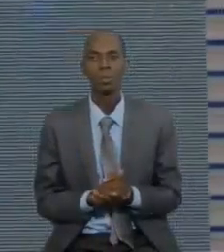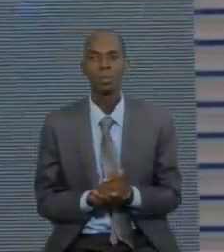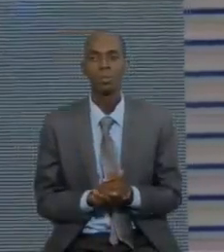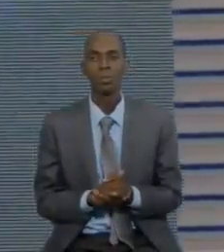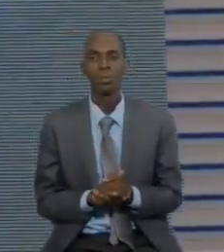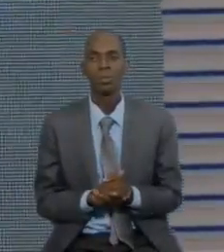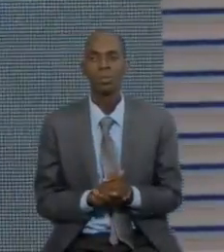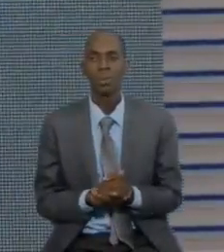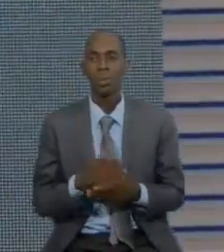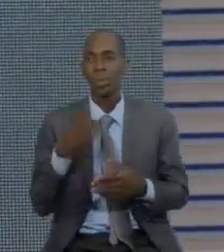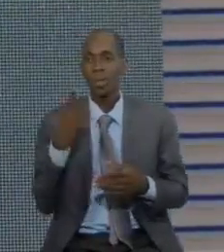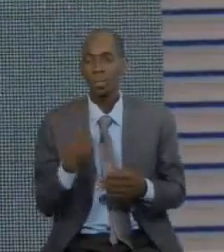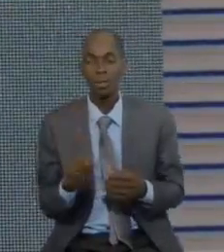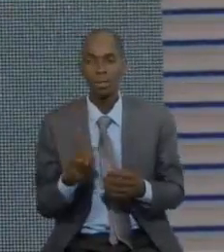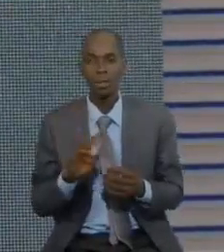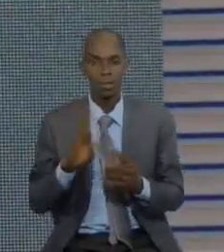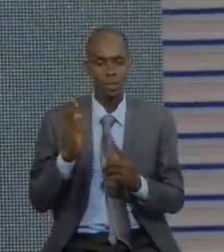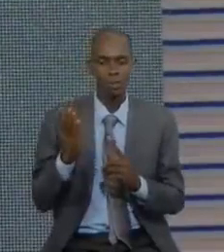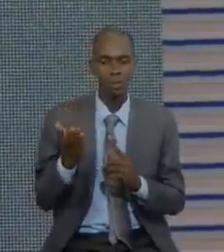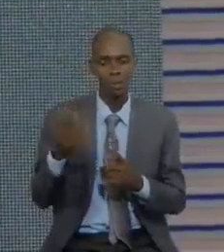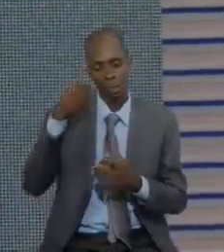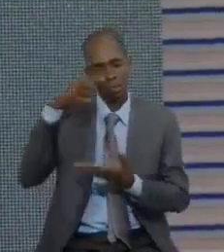The confusion in your heart will go away.